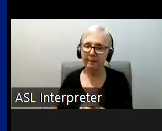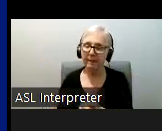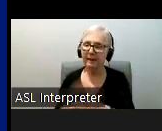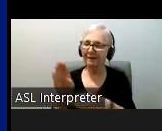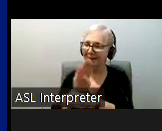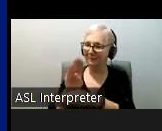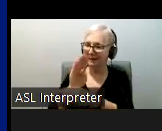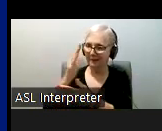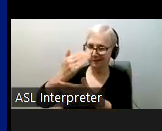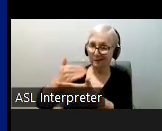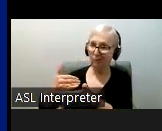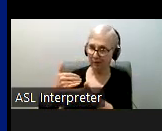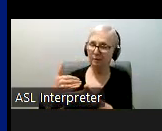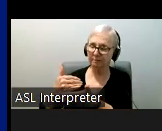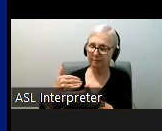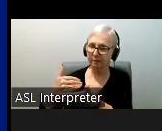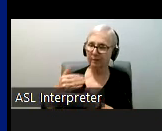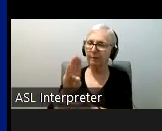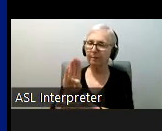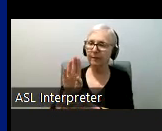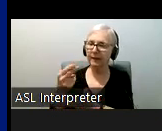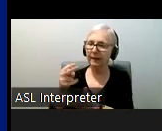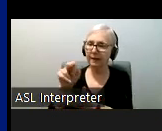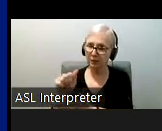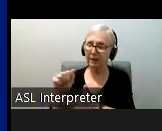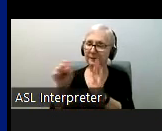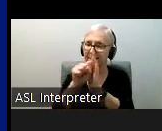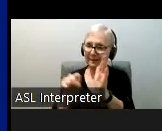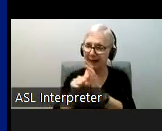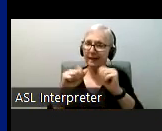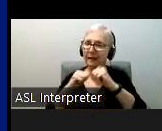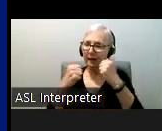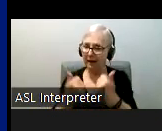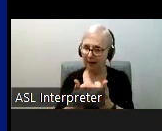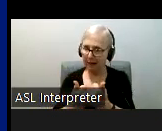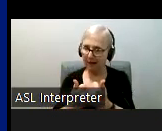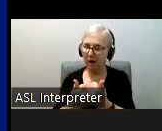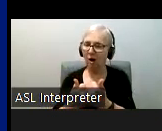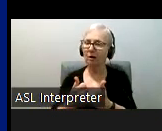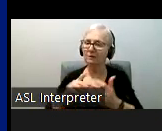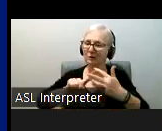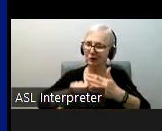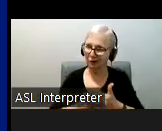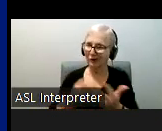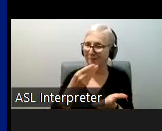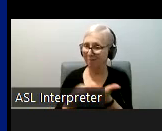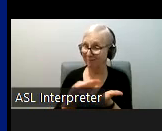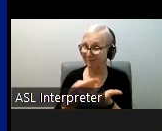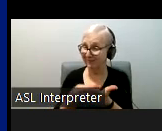business portion. BHA and all state agencies are now moving into budget.